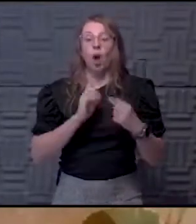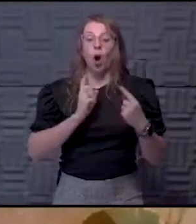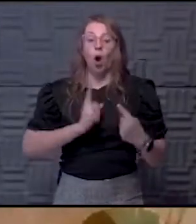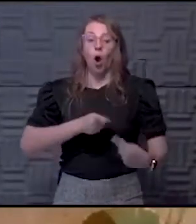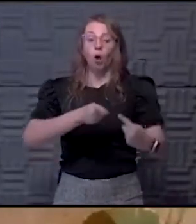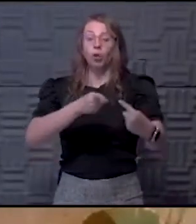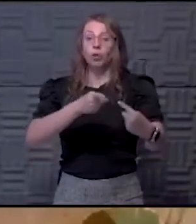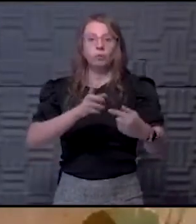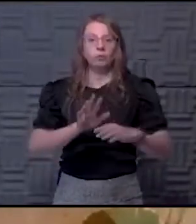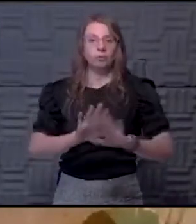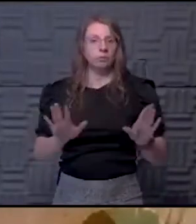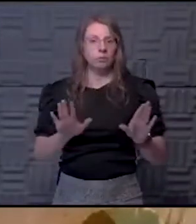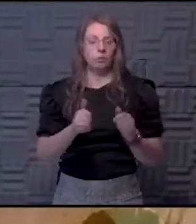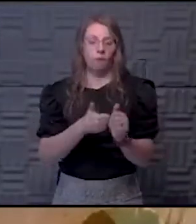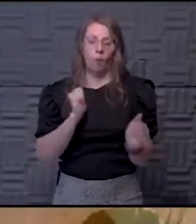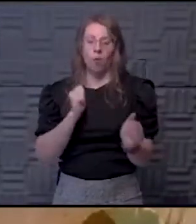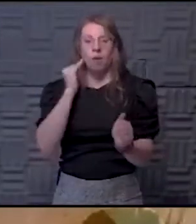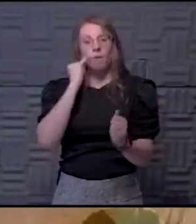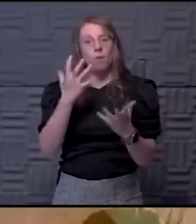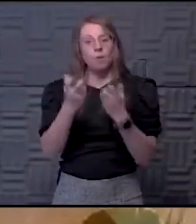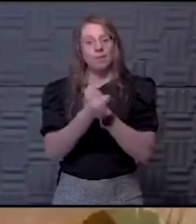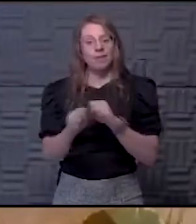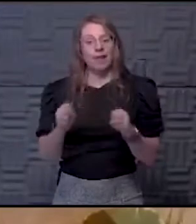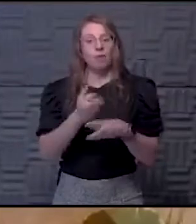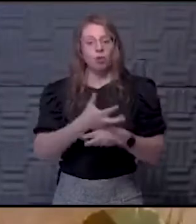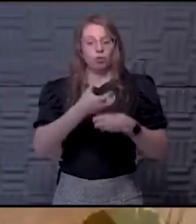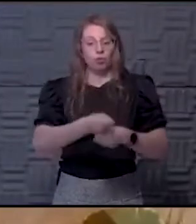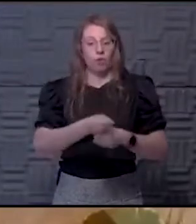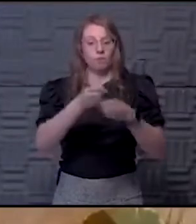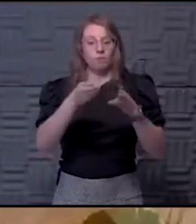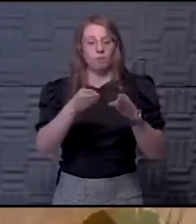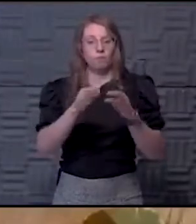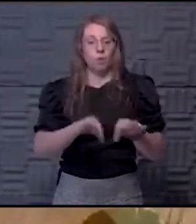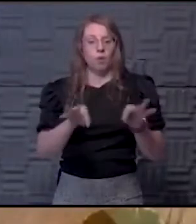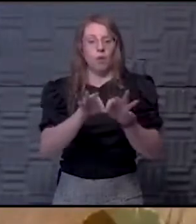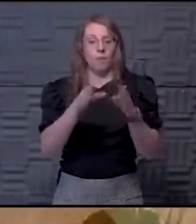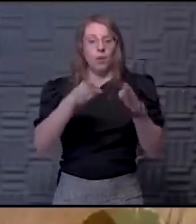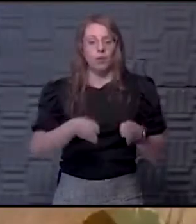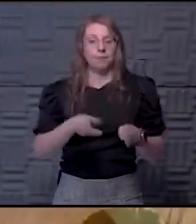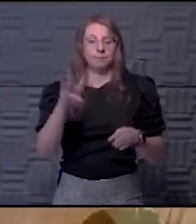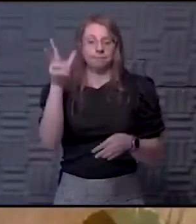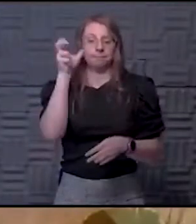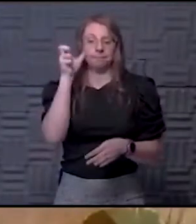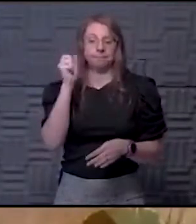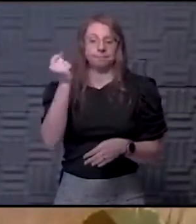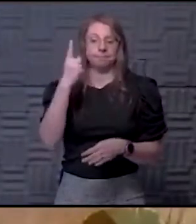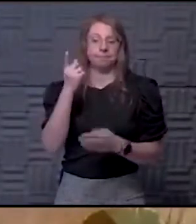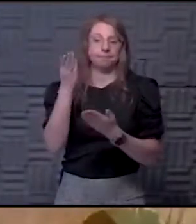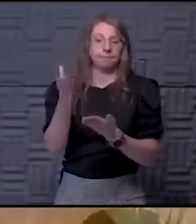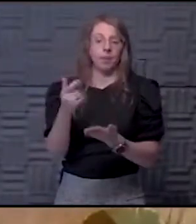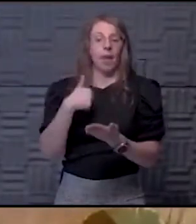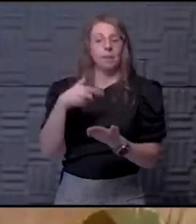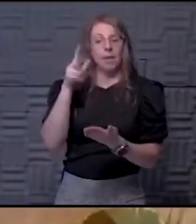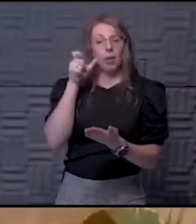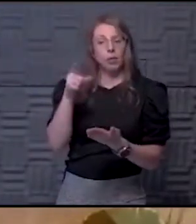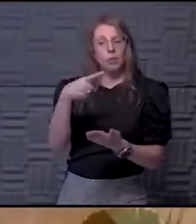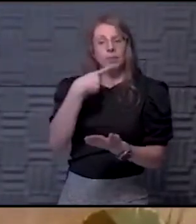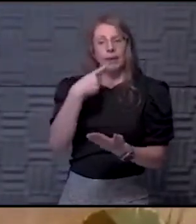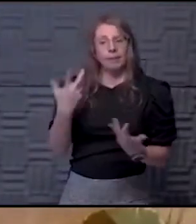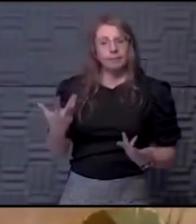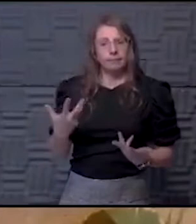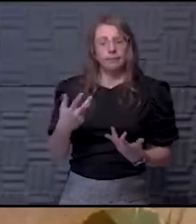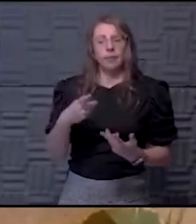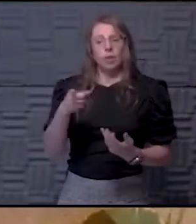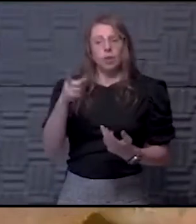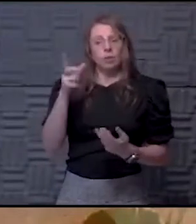over that. So if you want to be a safe or trustworthy person, you're going to have to sit back, listen to understand. So what I'm hearing you say is this, and what I'm